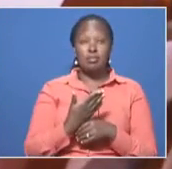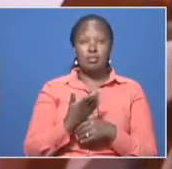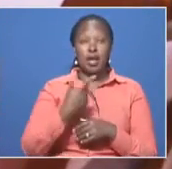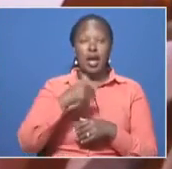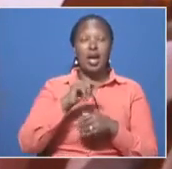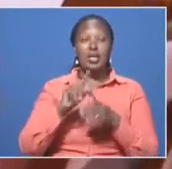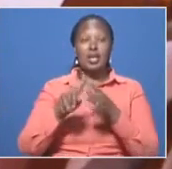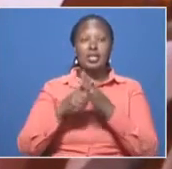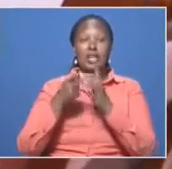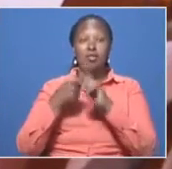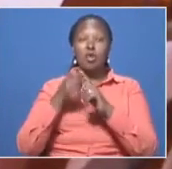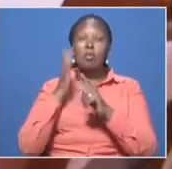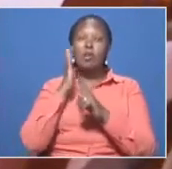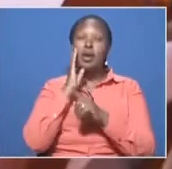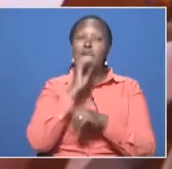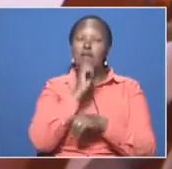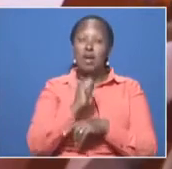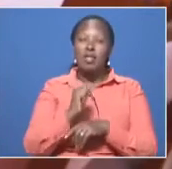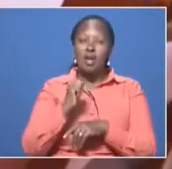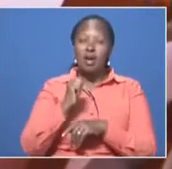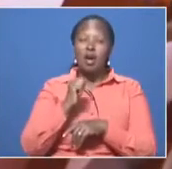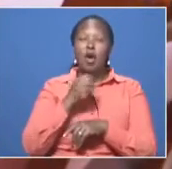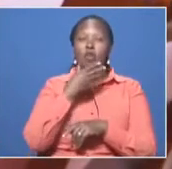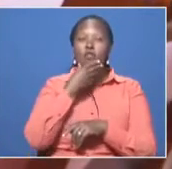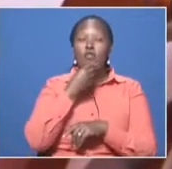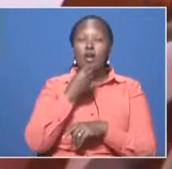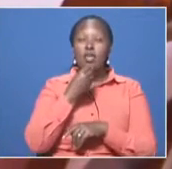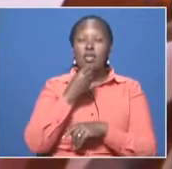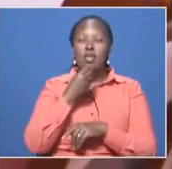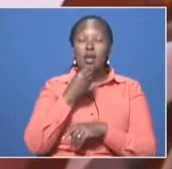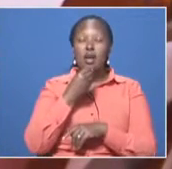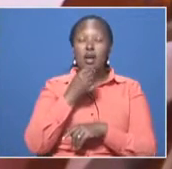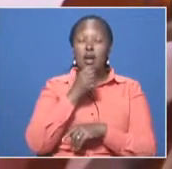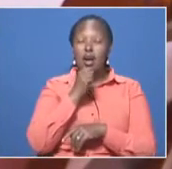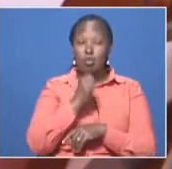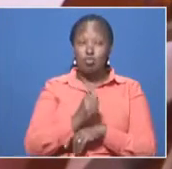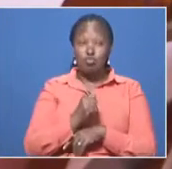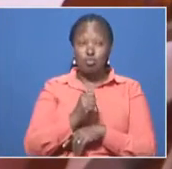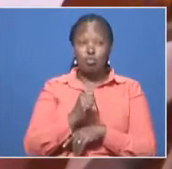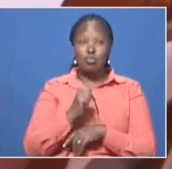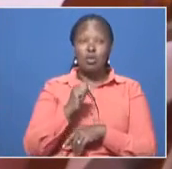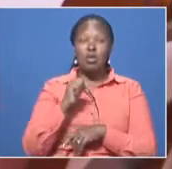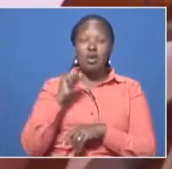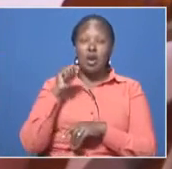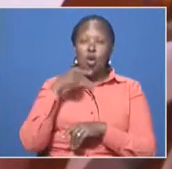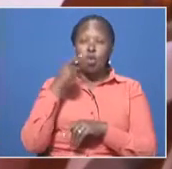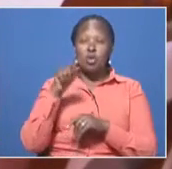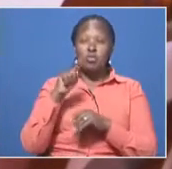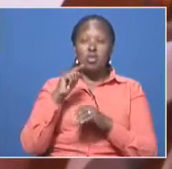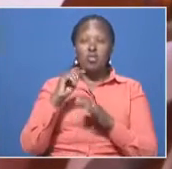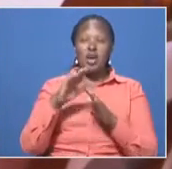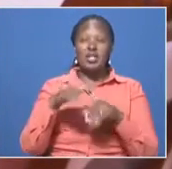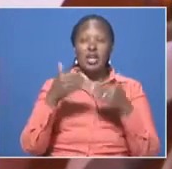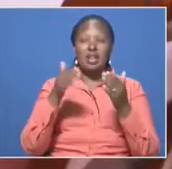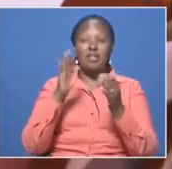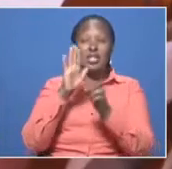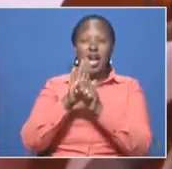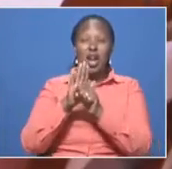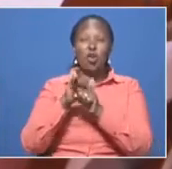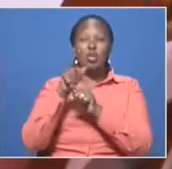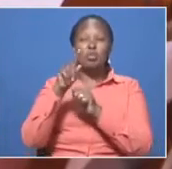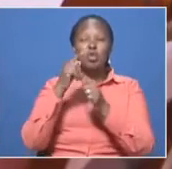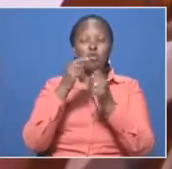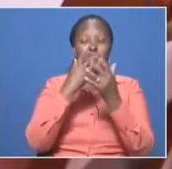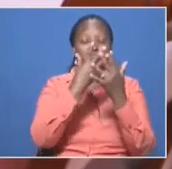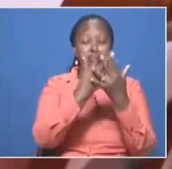starting from my grandfather, mm-hmm. who sacrificed, even went to jail for us Kenyans to